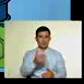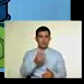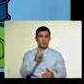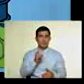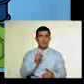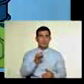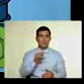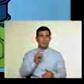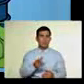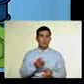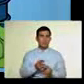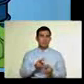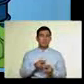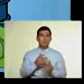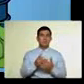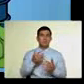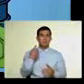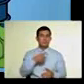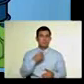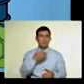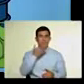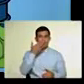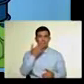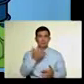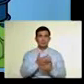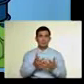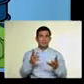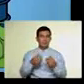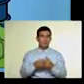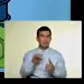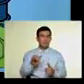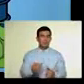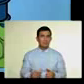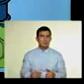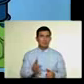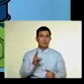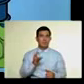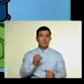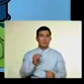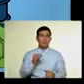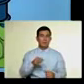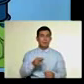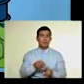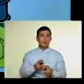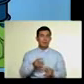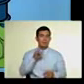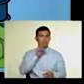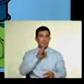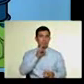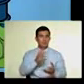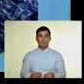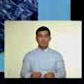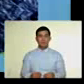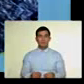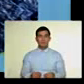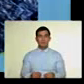kauchuk, yoqilg'i, pardoz buyumlari shular jumlasiga kiradi. Neftdan benzin olinishini juda yaxshi